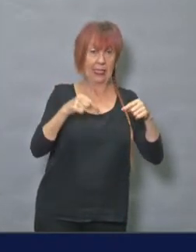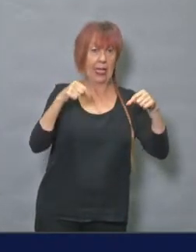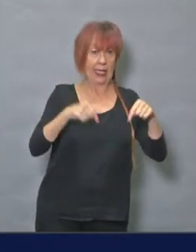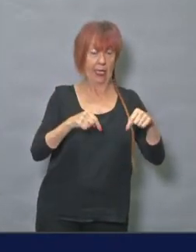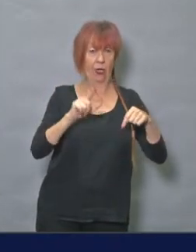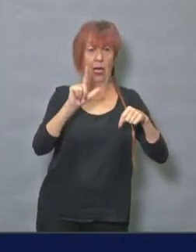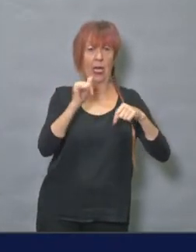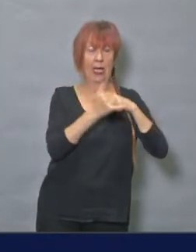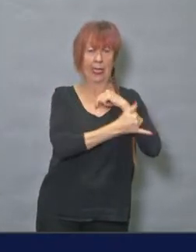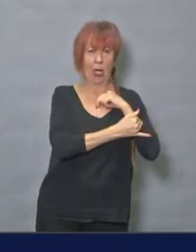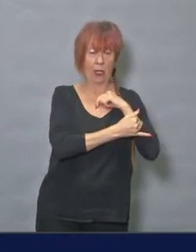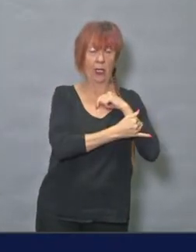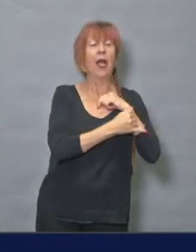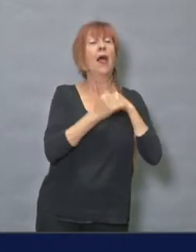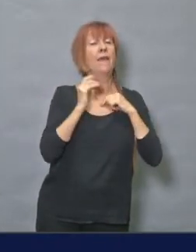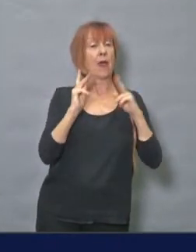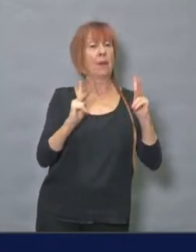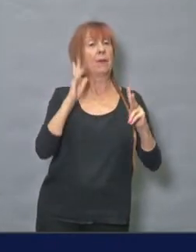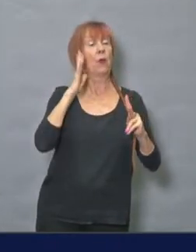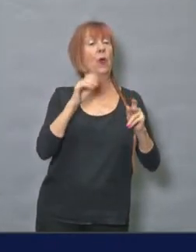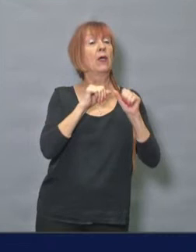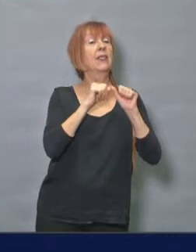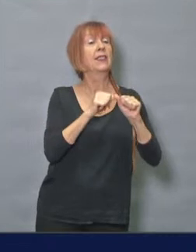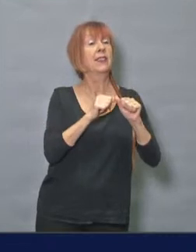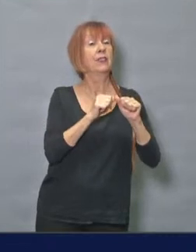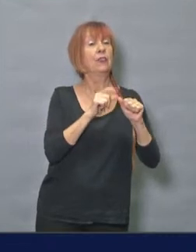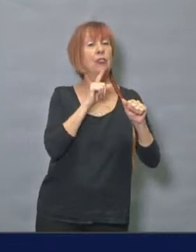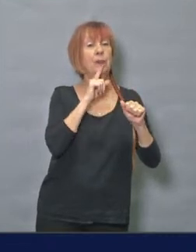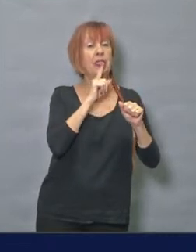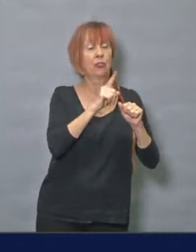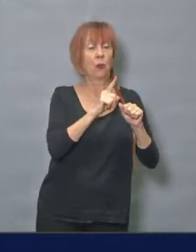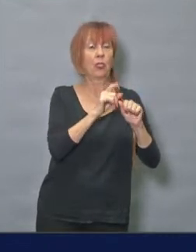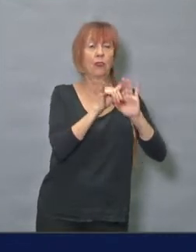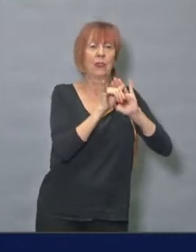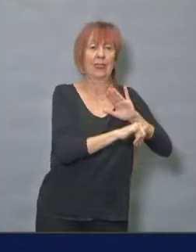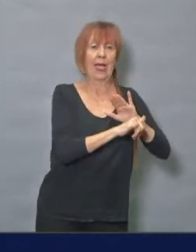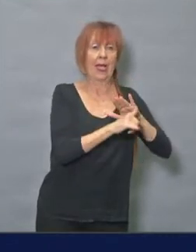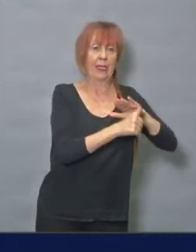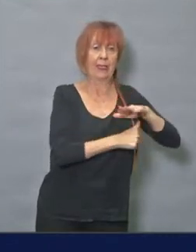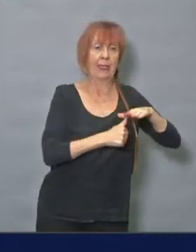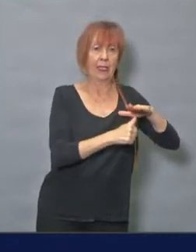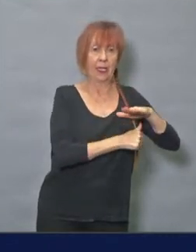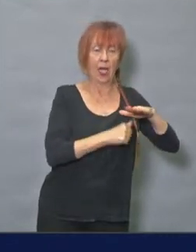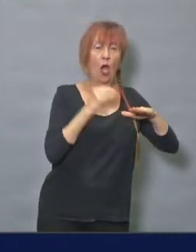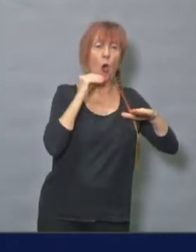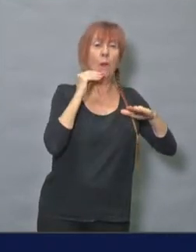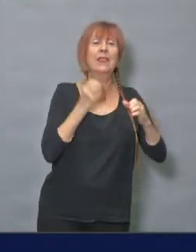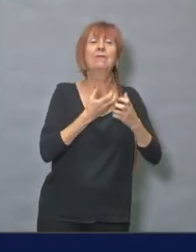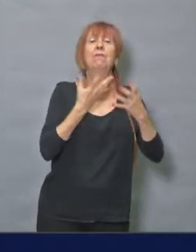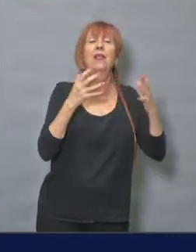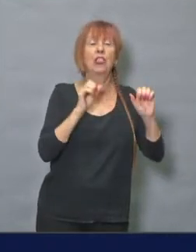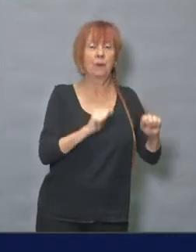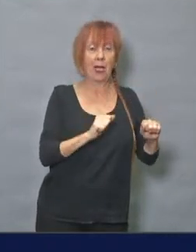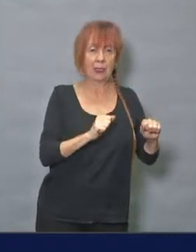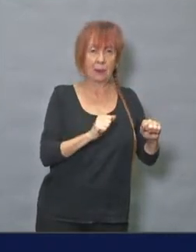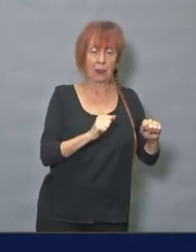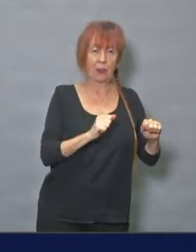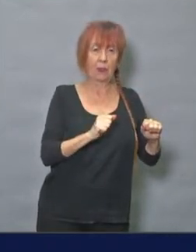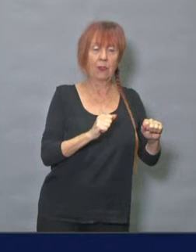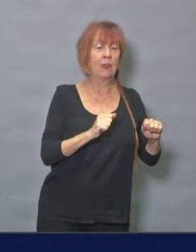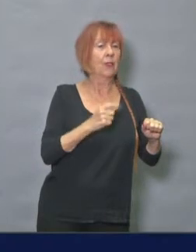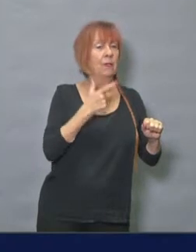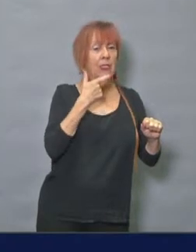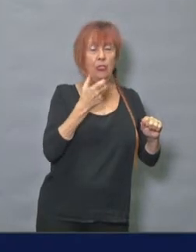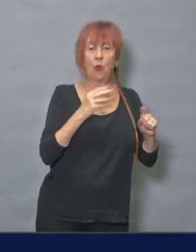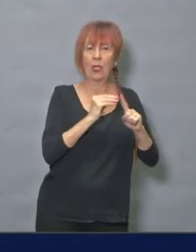residents, that people will continue to make sure that they are staying home as much as possible to avoid an exposure or